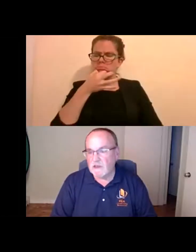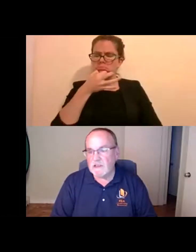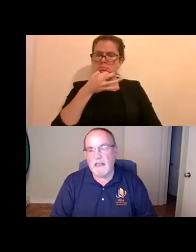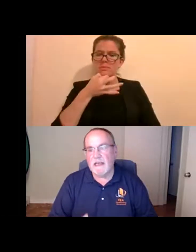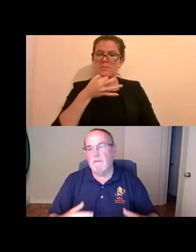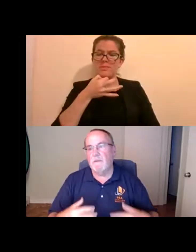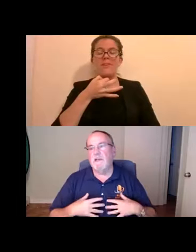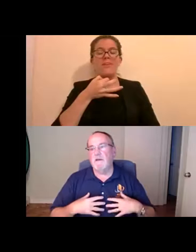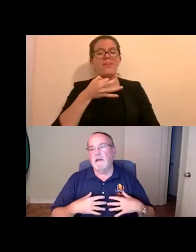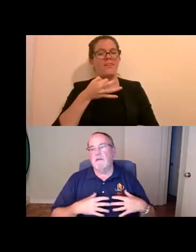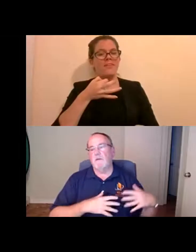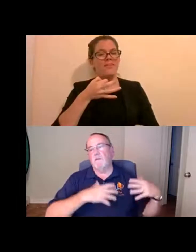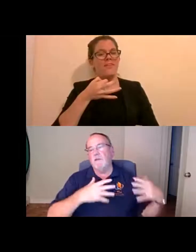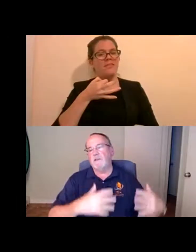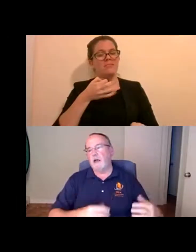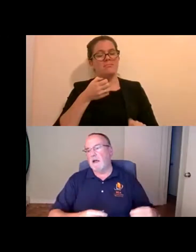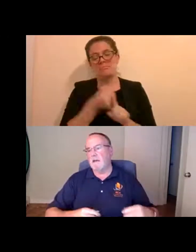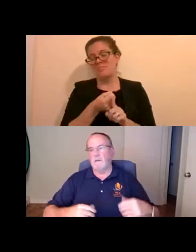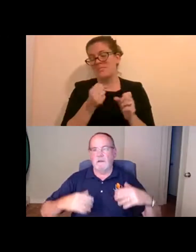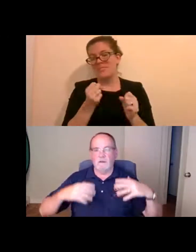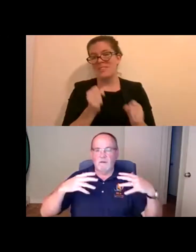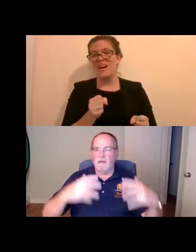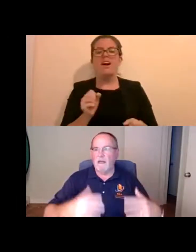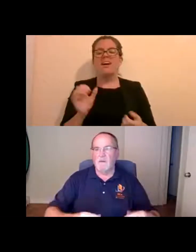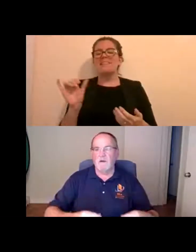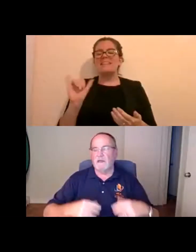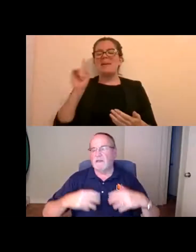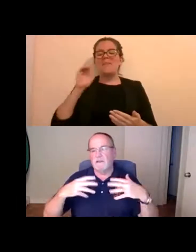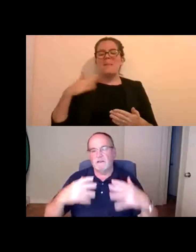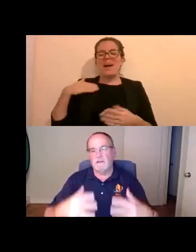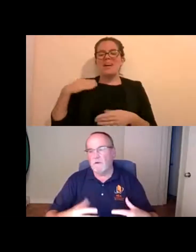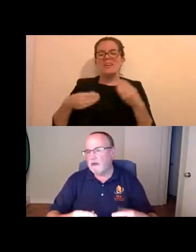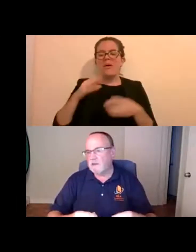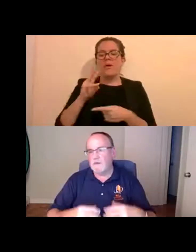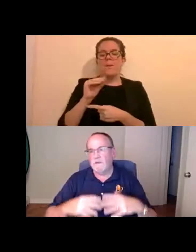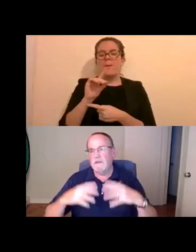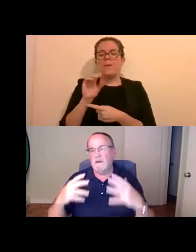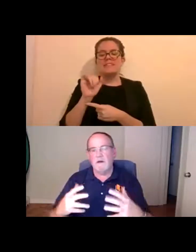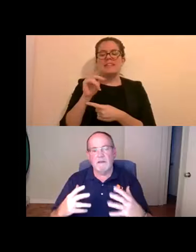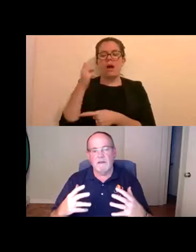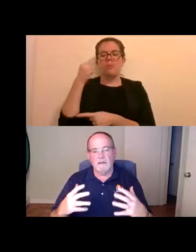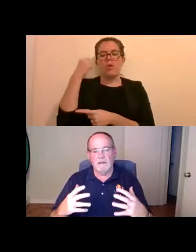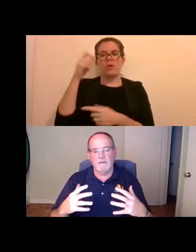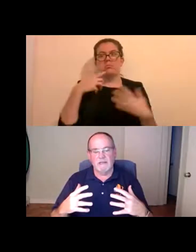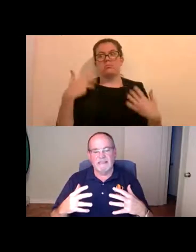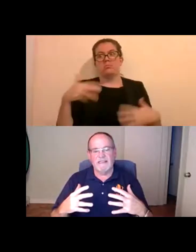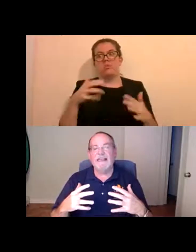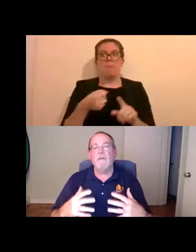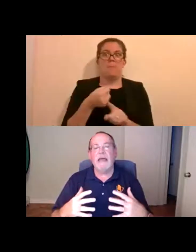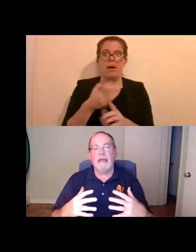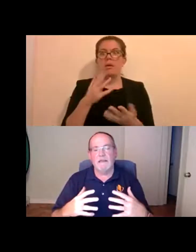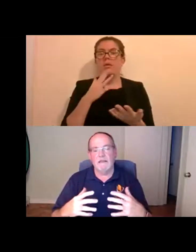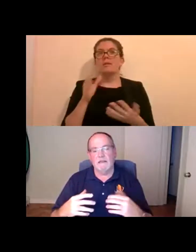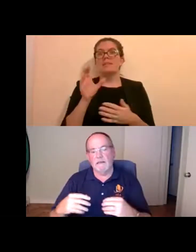so just like my generation with Woodstock and with the Vietnam protests and the civil rights movement and all the different things and